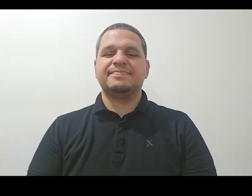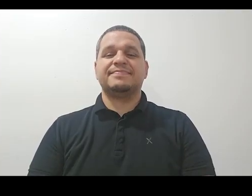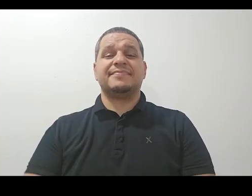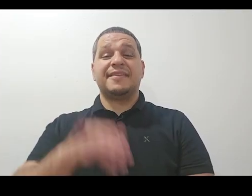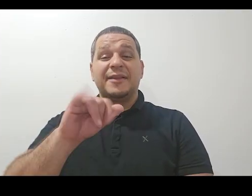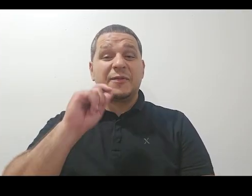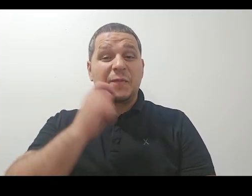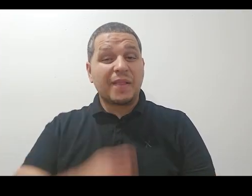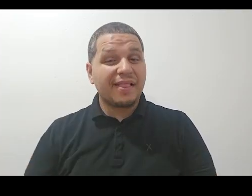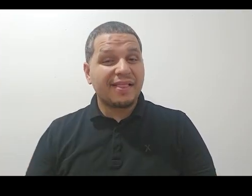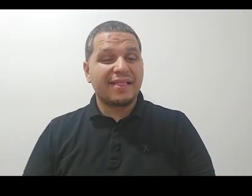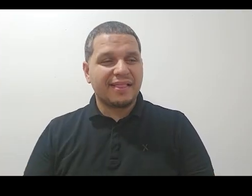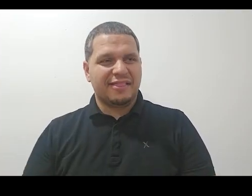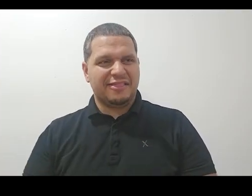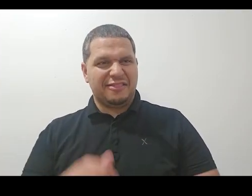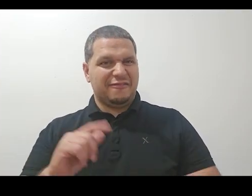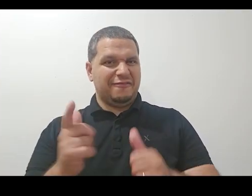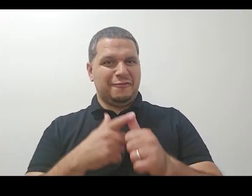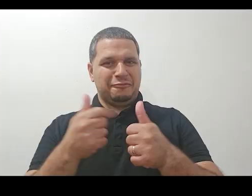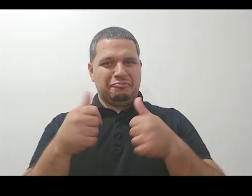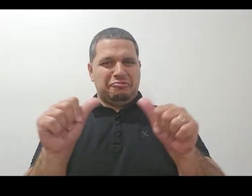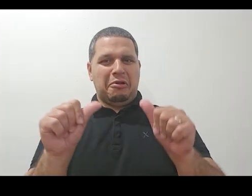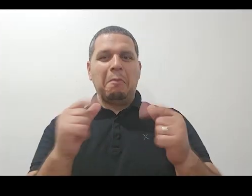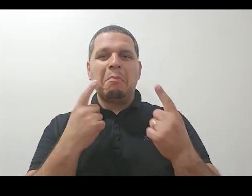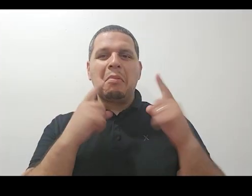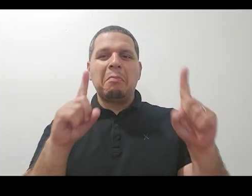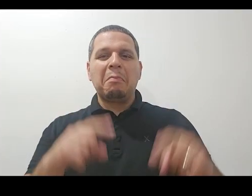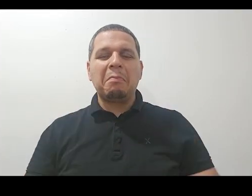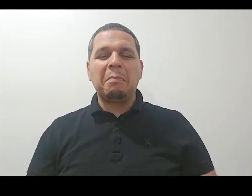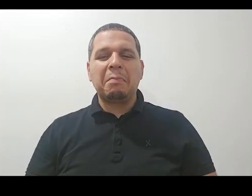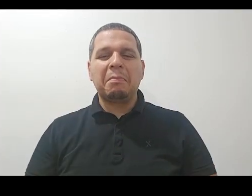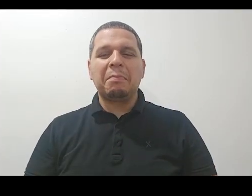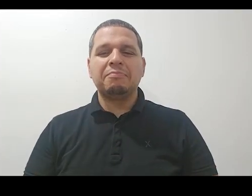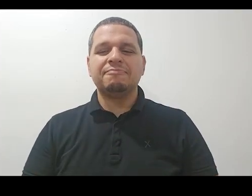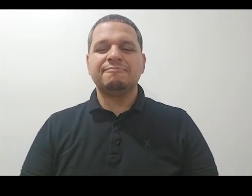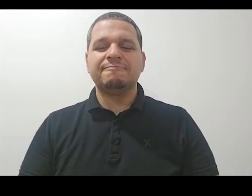That was cool on the first try too.